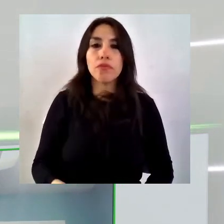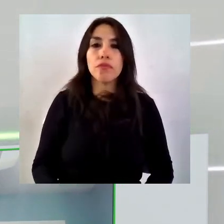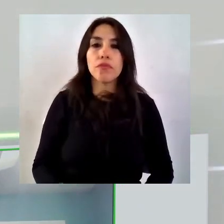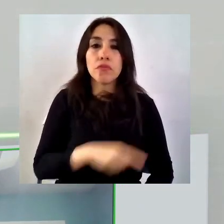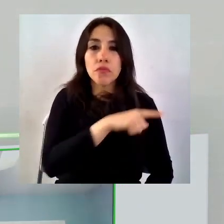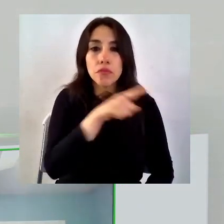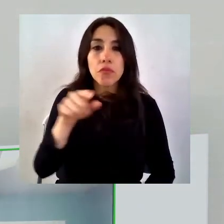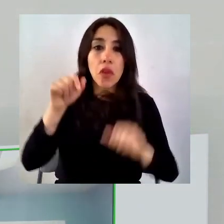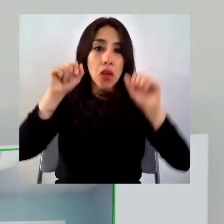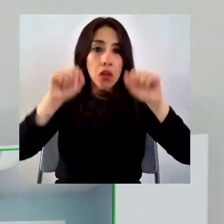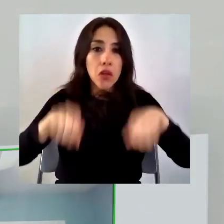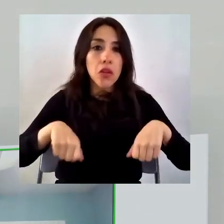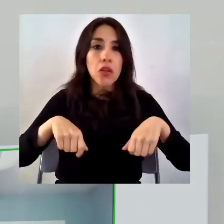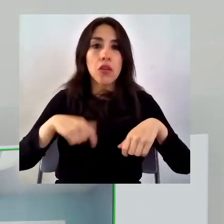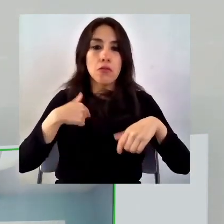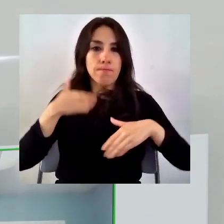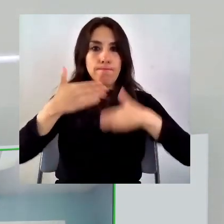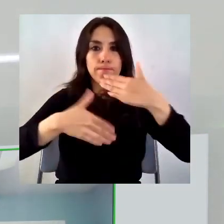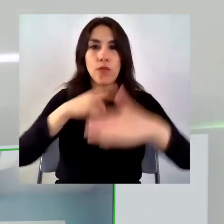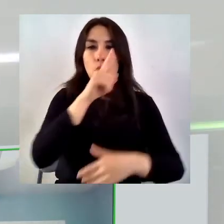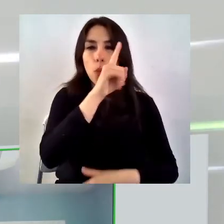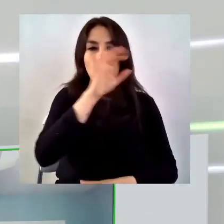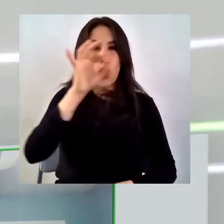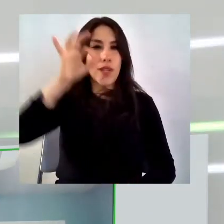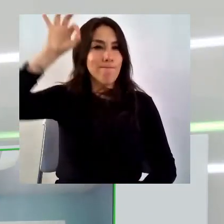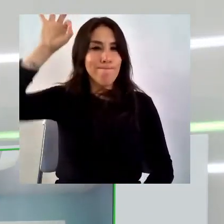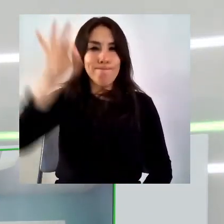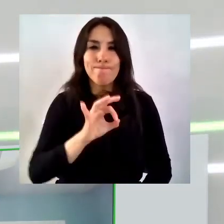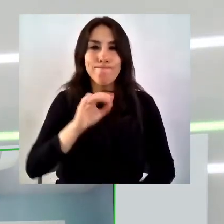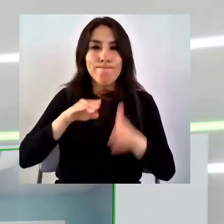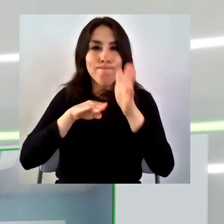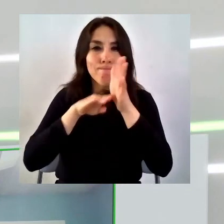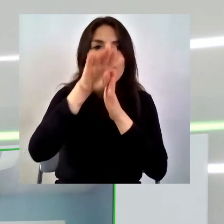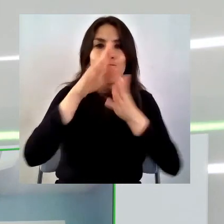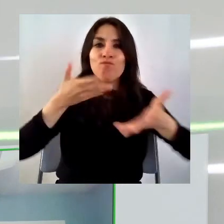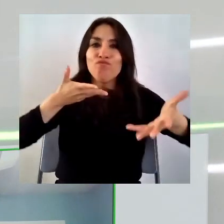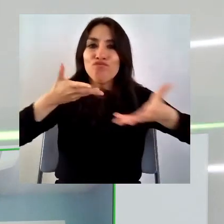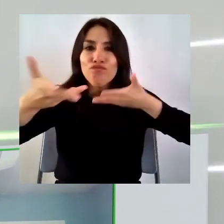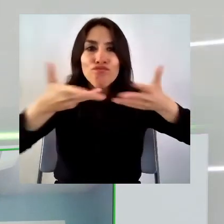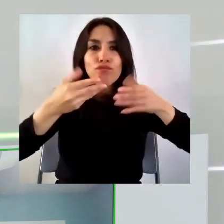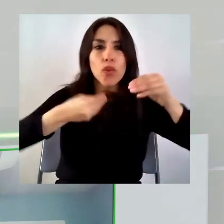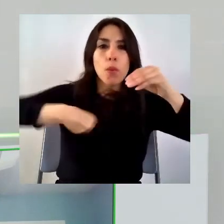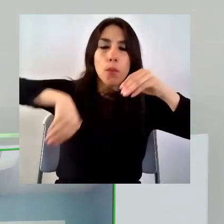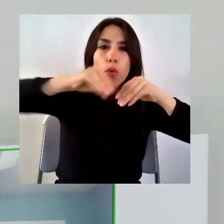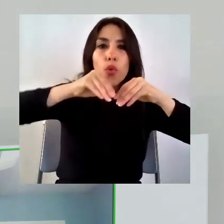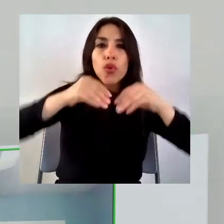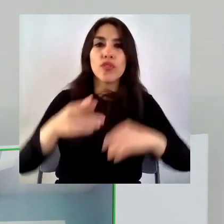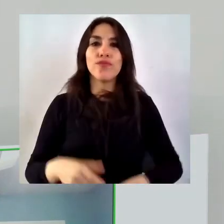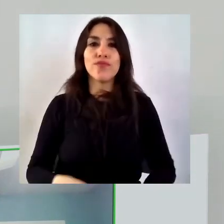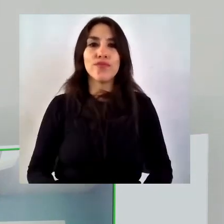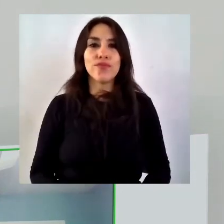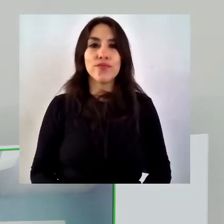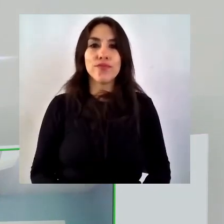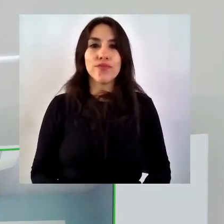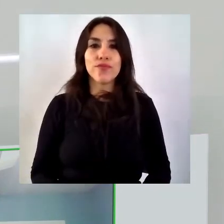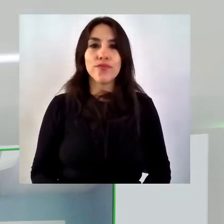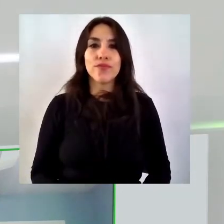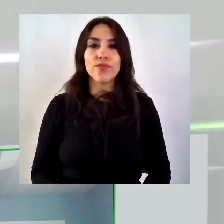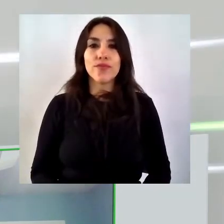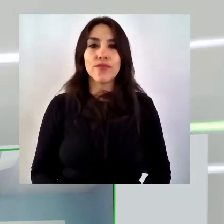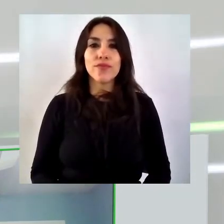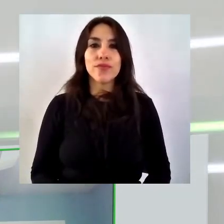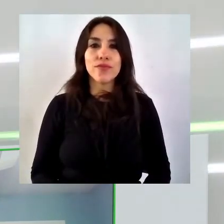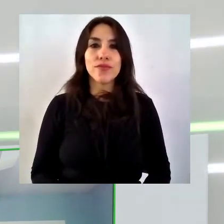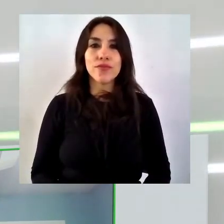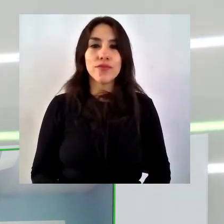felt anxieties lessen while confidence and sense of belonging increase. So I guess you could say that while Accenture